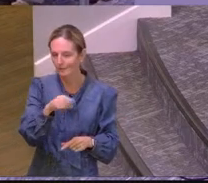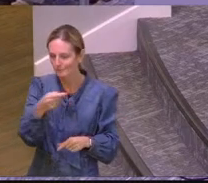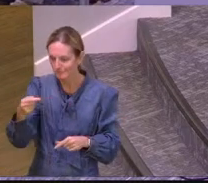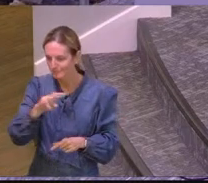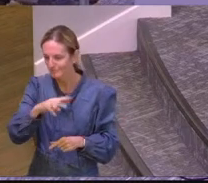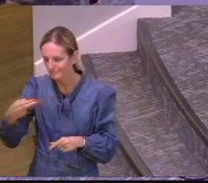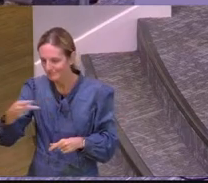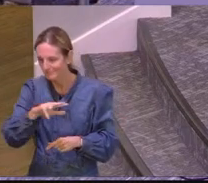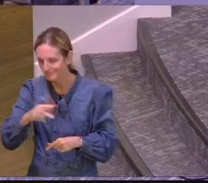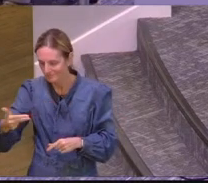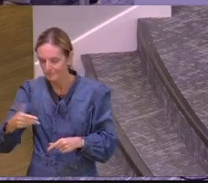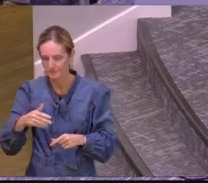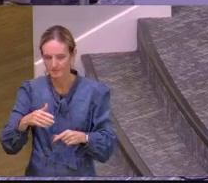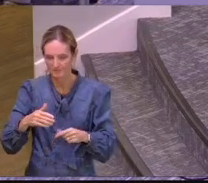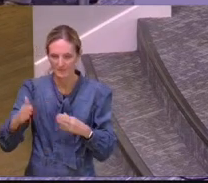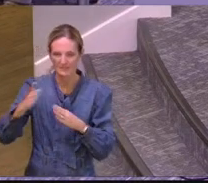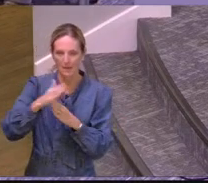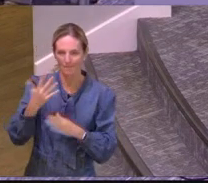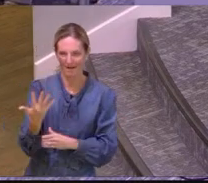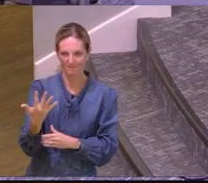of importance of